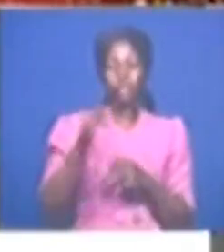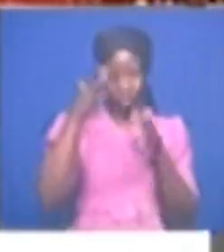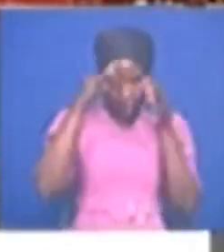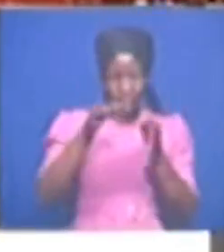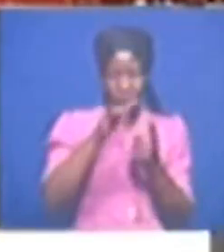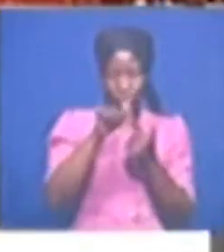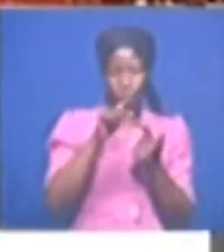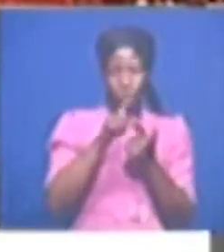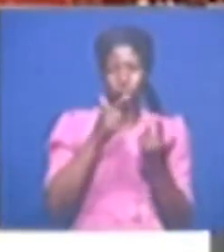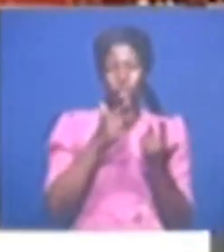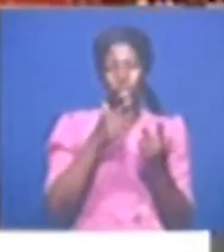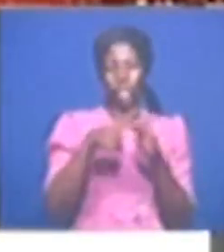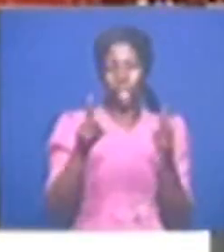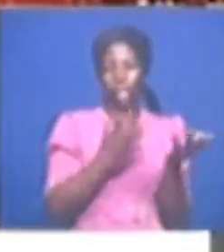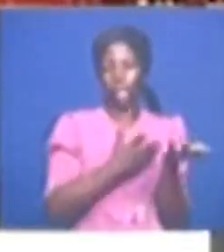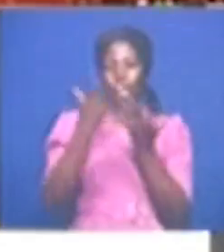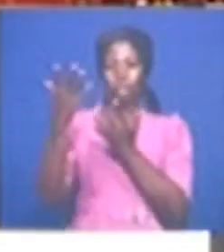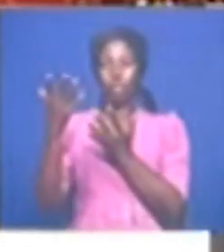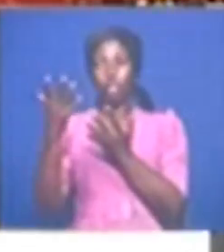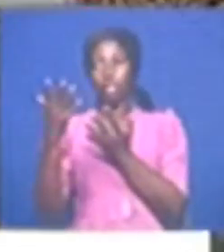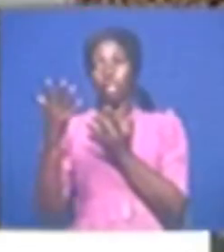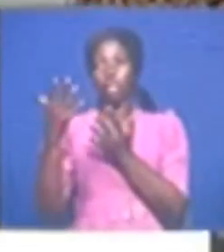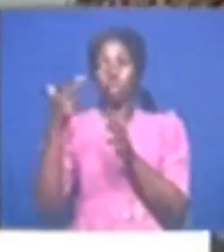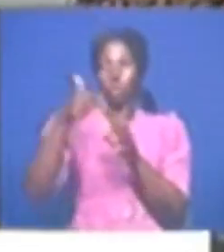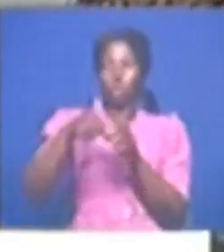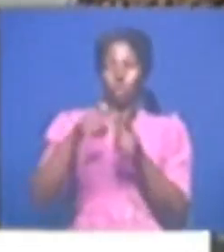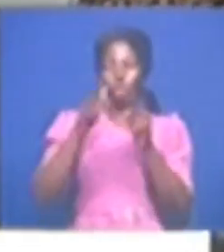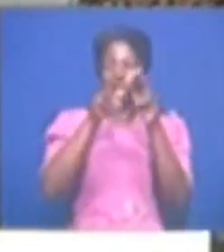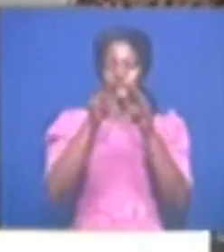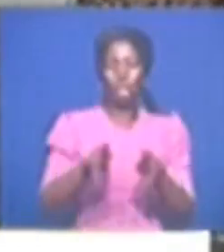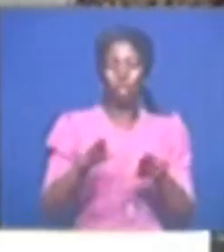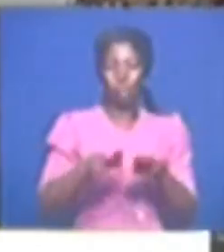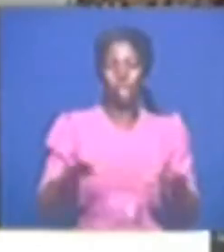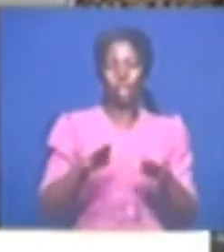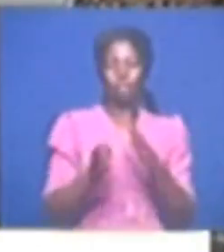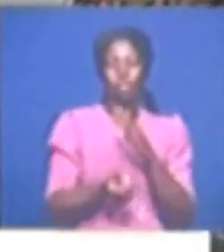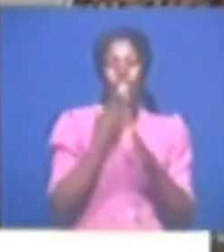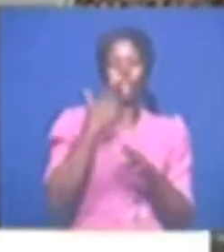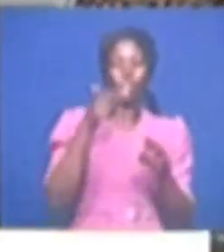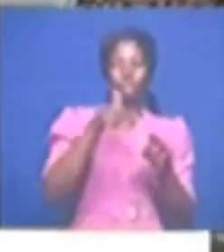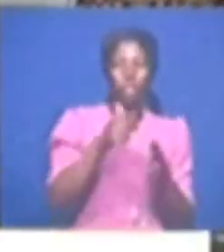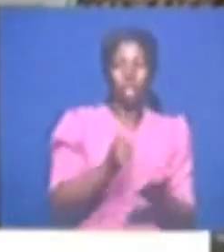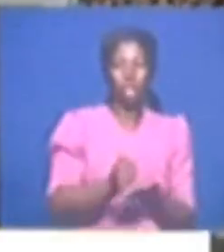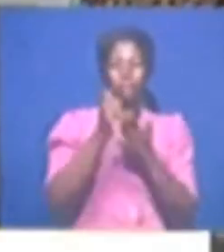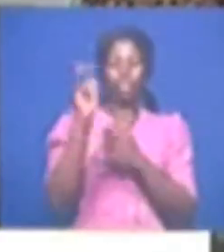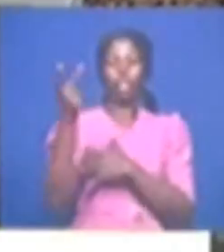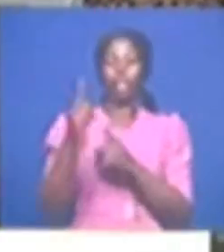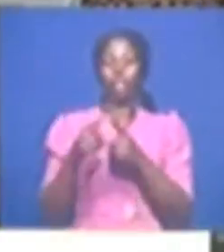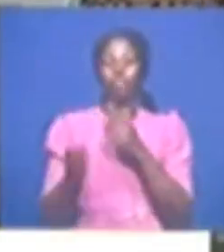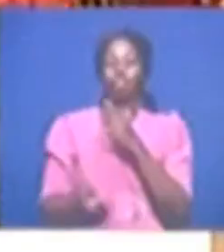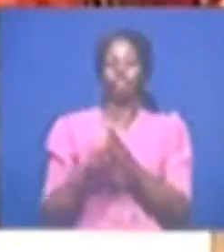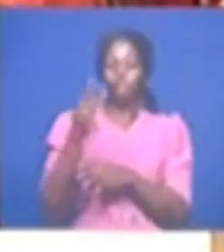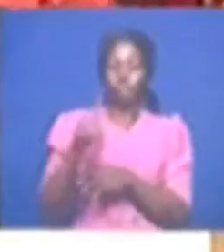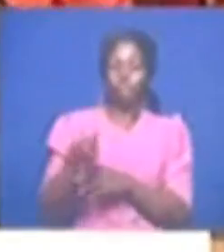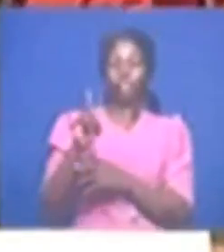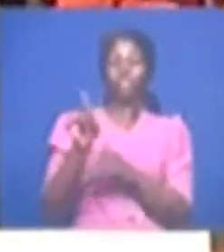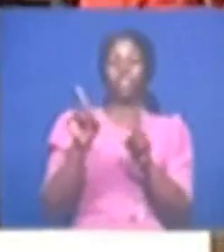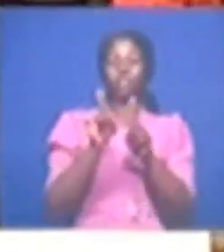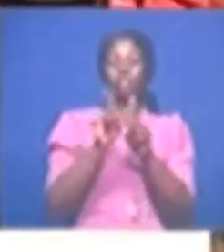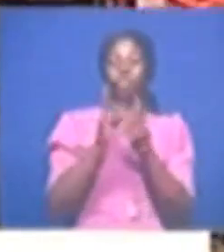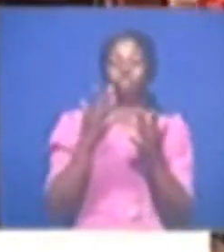to the export of oil to the international markets. And though the production of oil will enable Kenya to establish herself as a crude